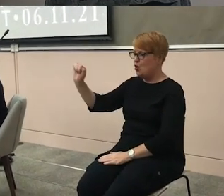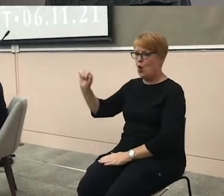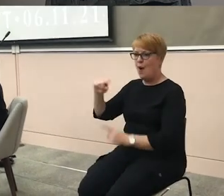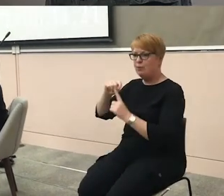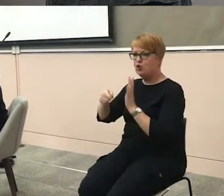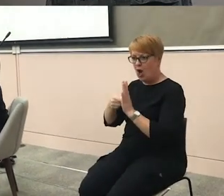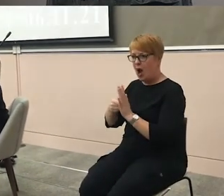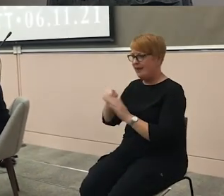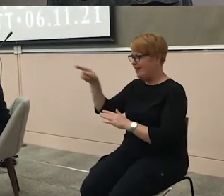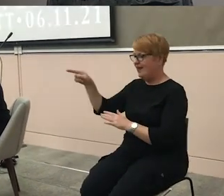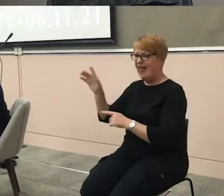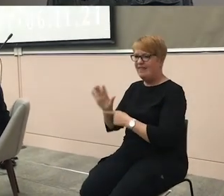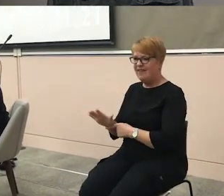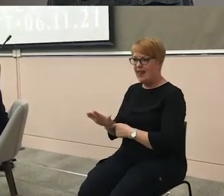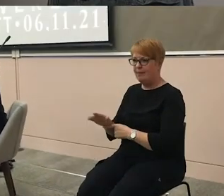from. Which village I was from.